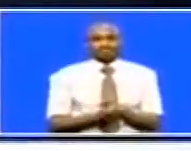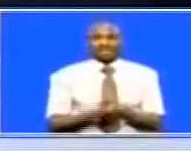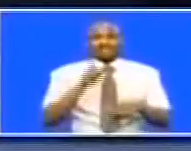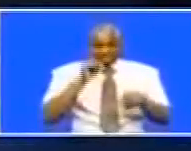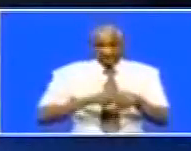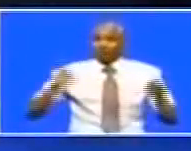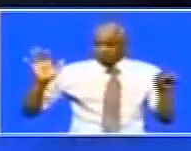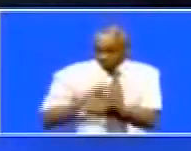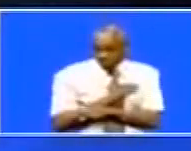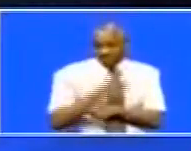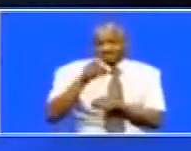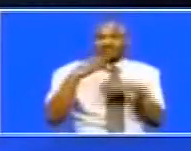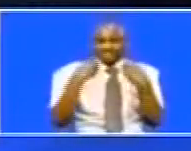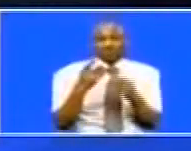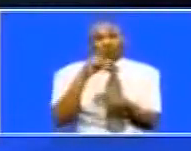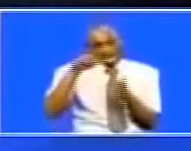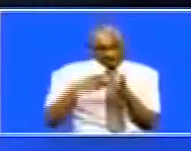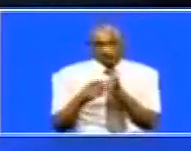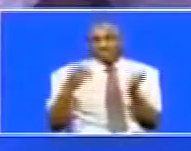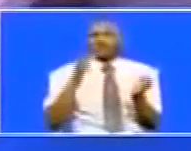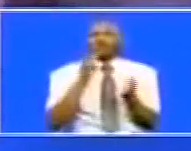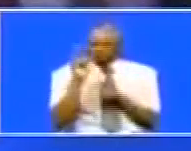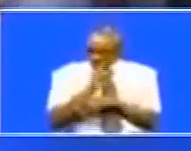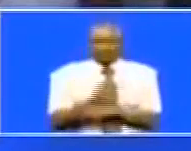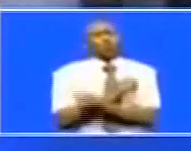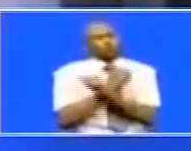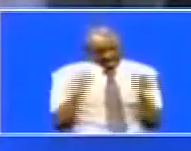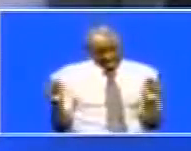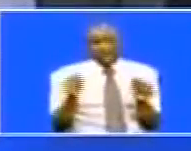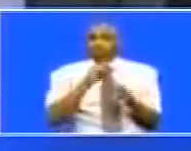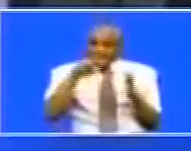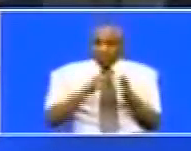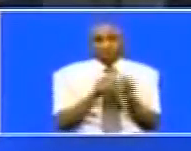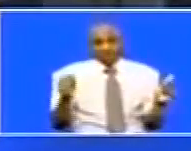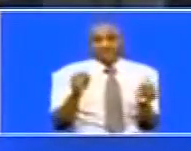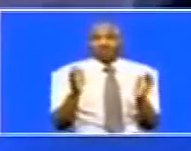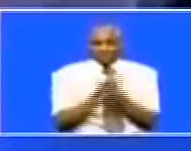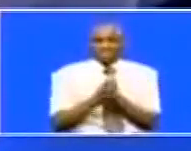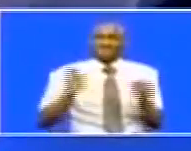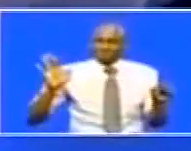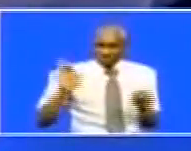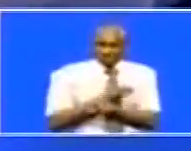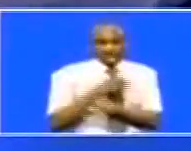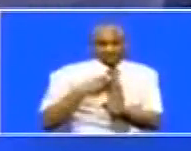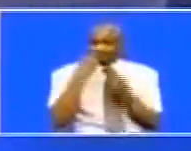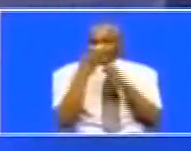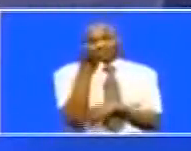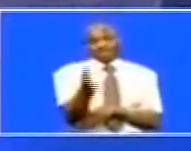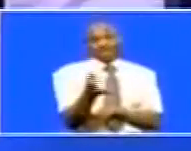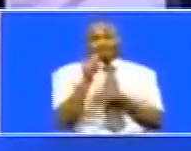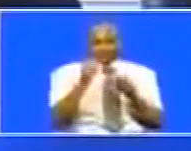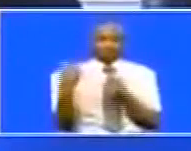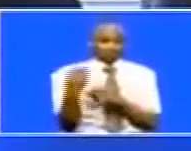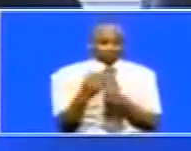fully charged, the tablets give 8-hour uninterrupted usability and currently being disbursed with fully loaded content suitable